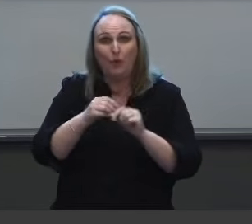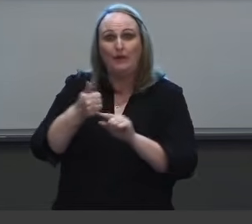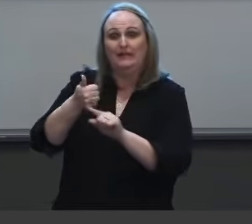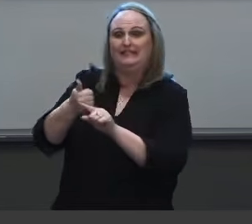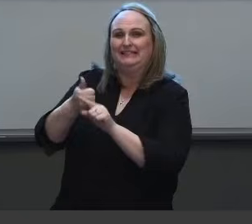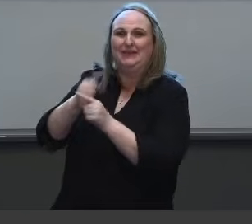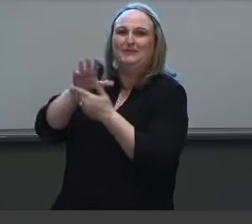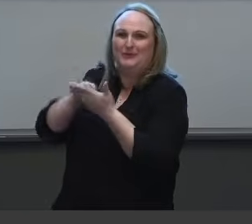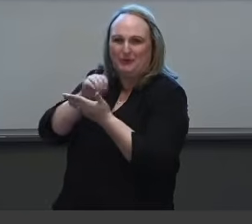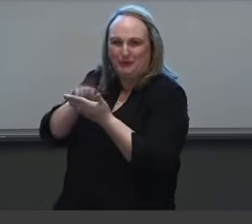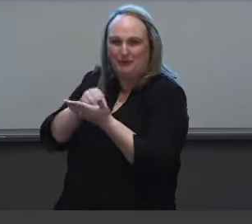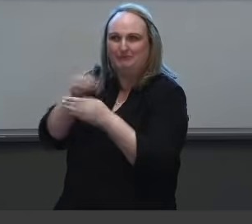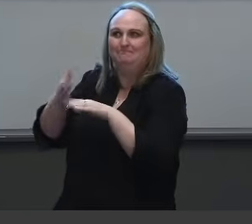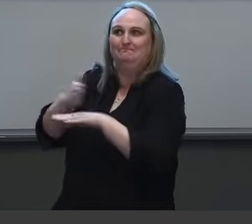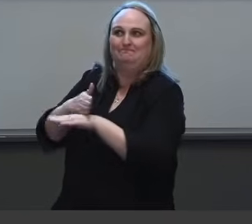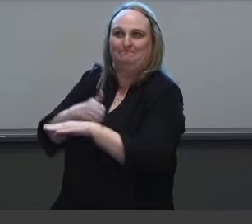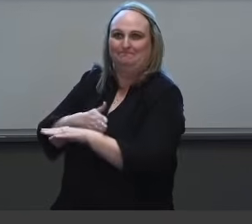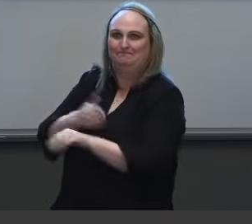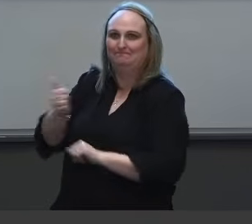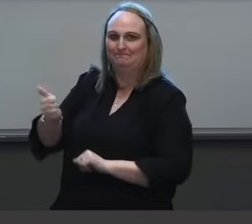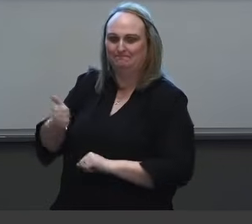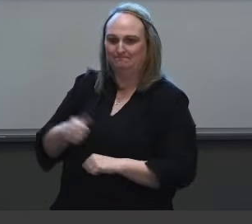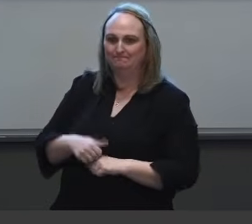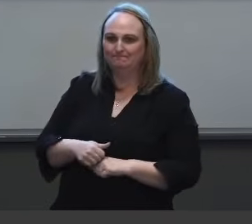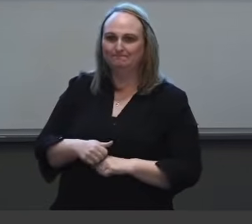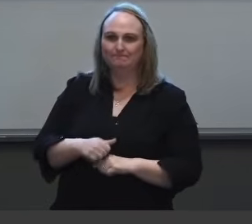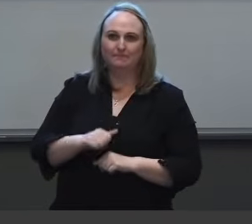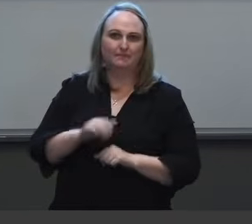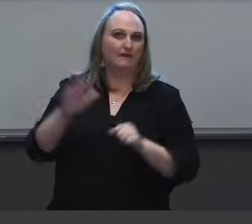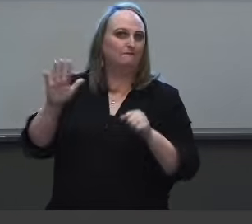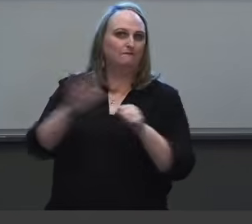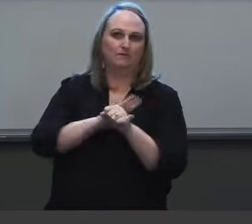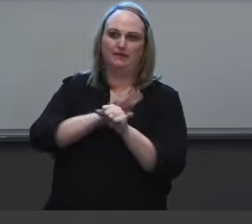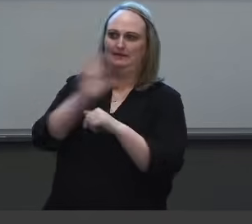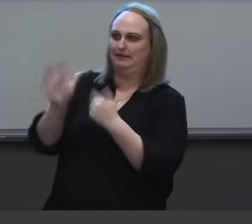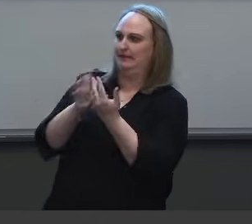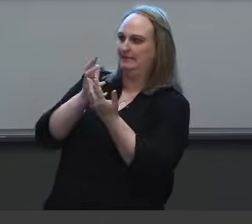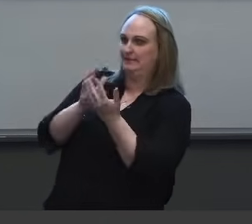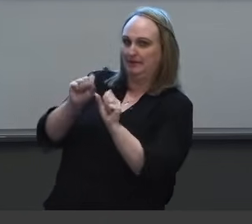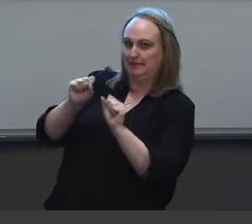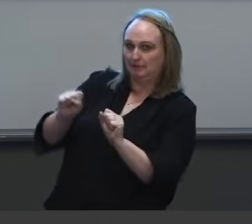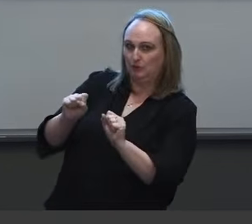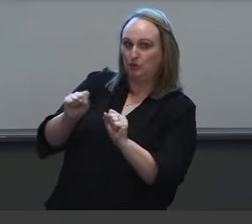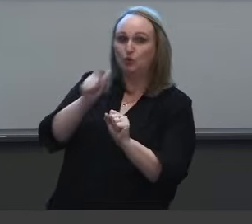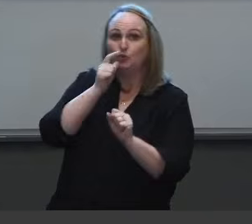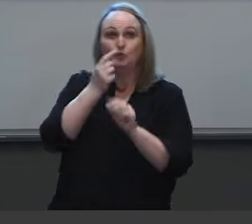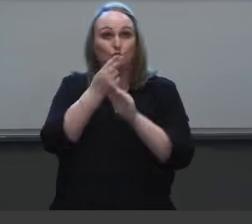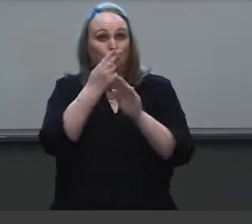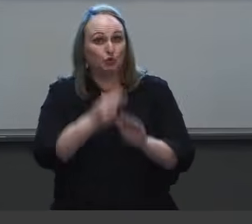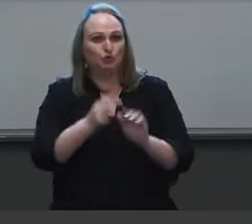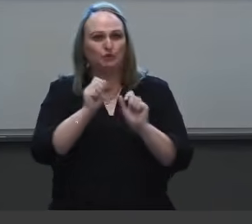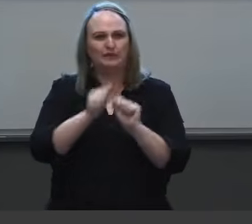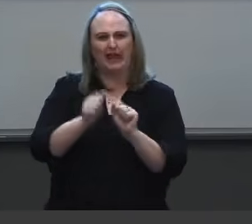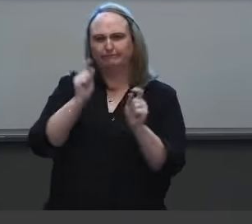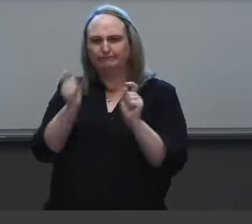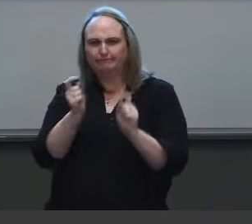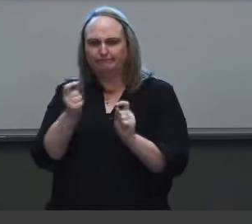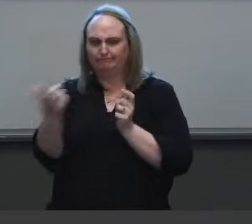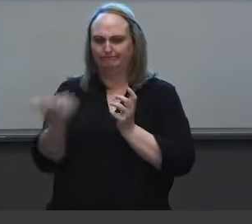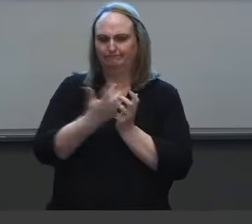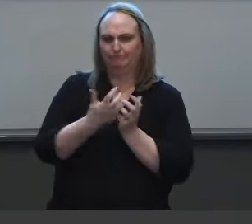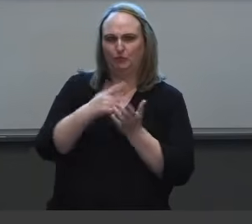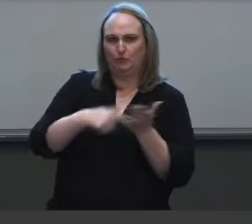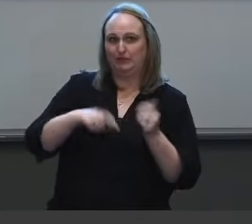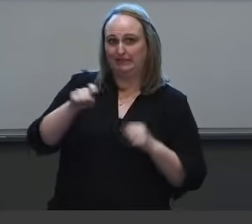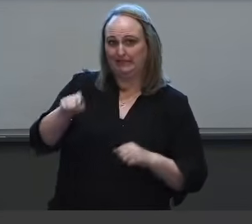learning capability. It is fully customizable. The users can adjust the device based on their needs.